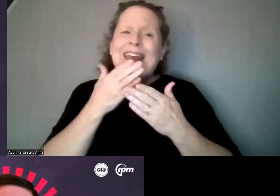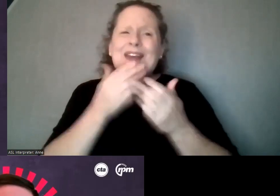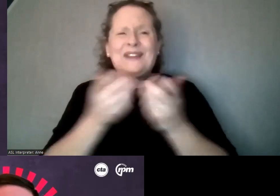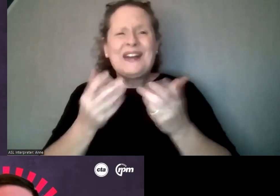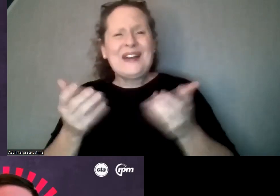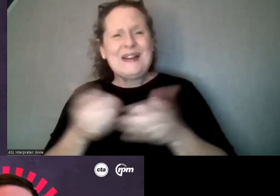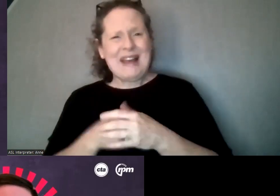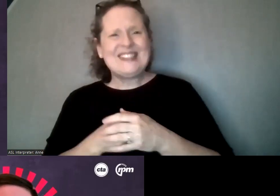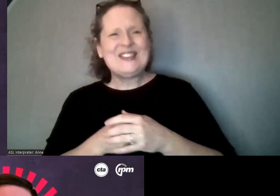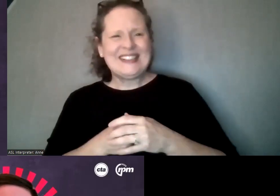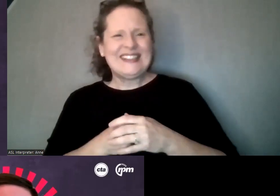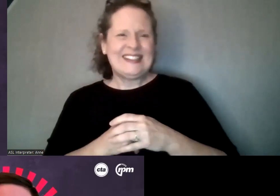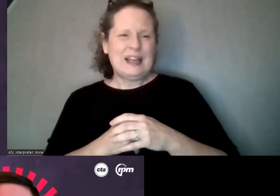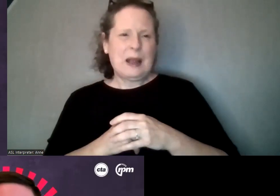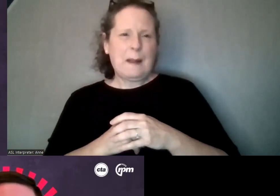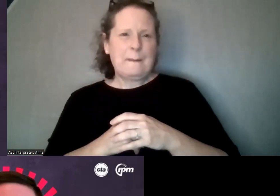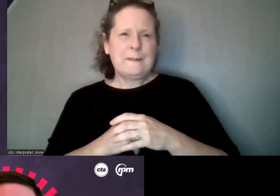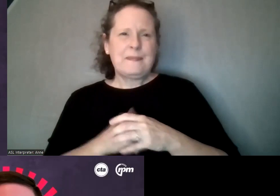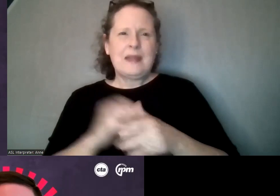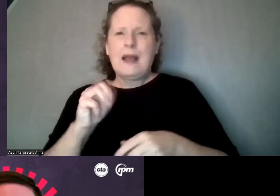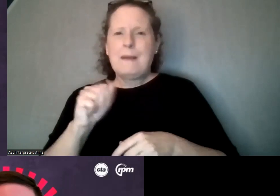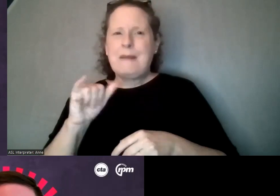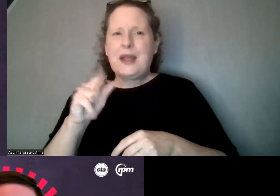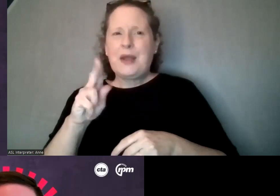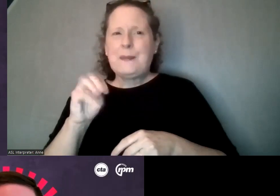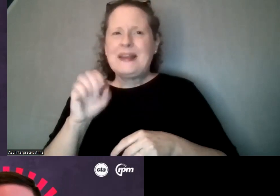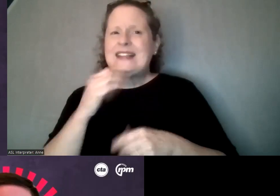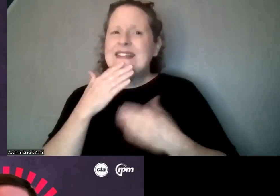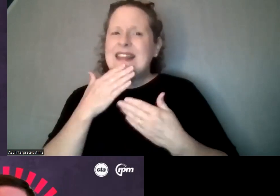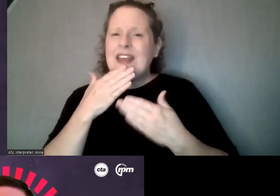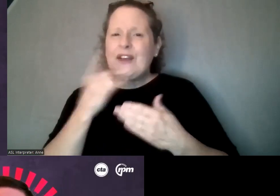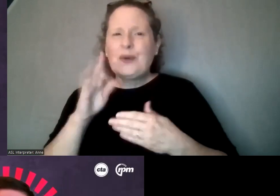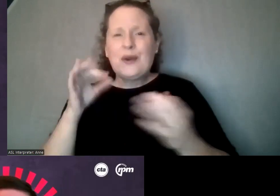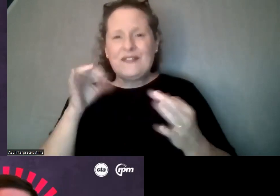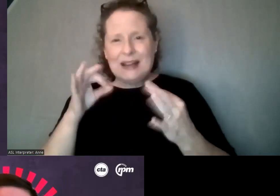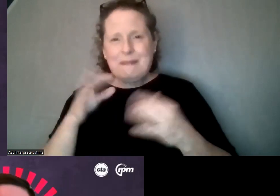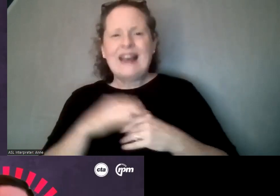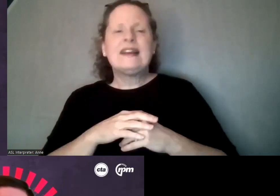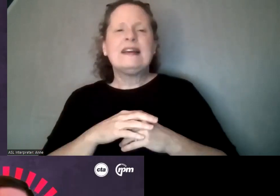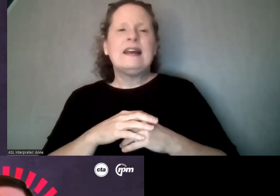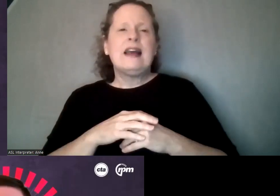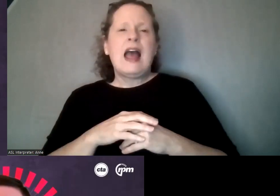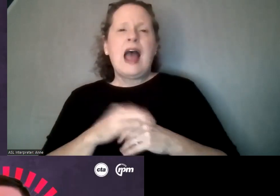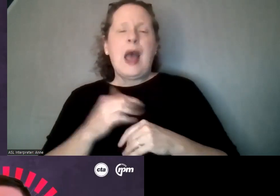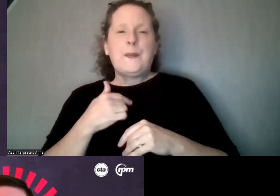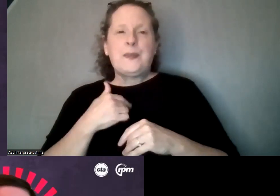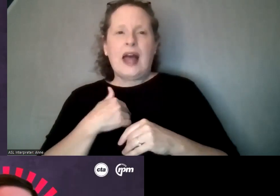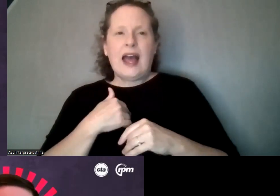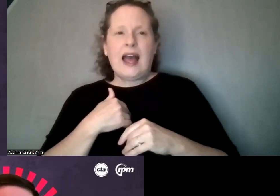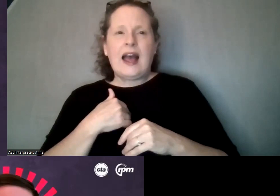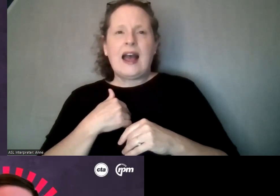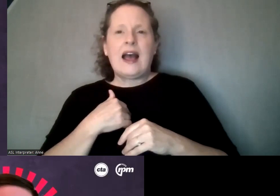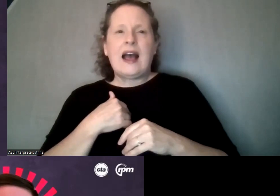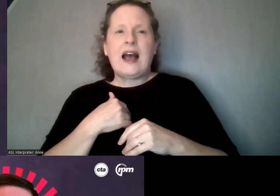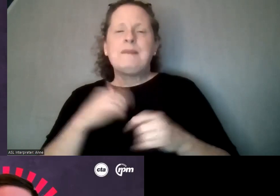much. Thank you for that. Thank you for your feedback. Yes, I am fully